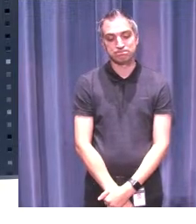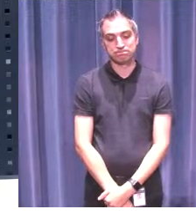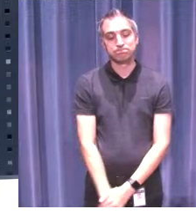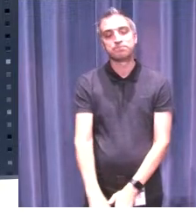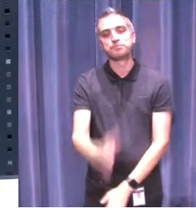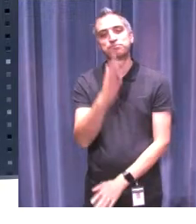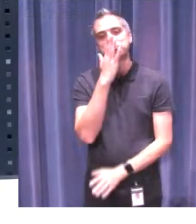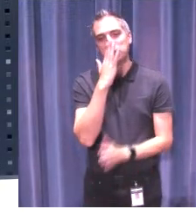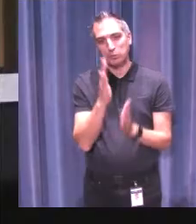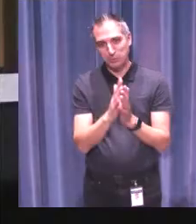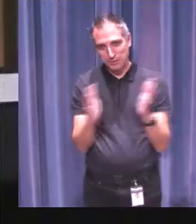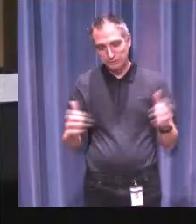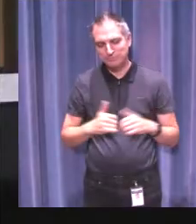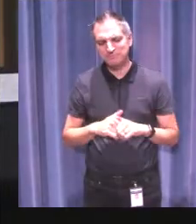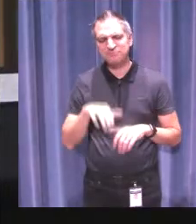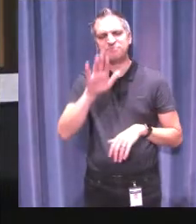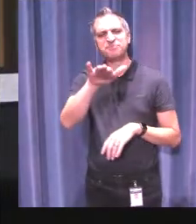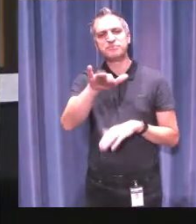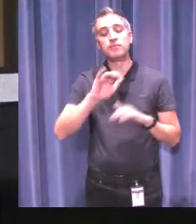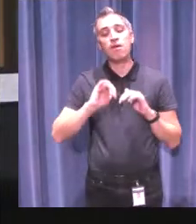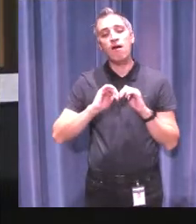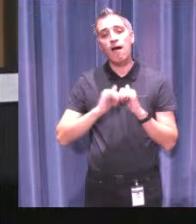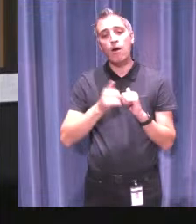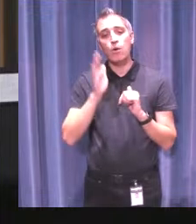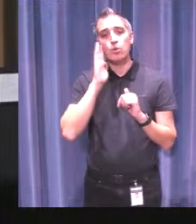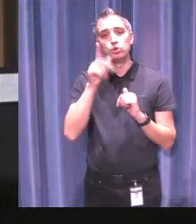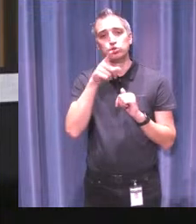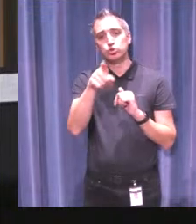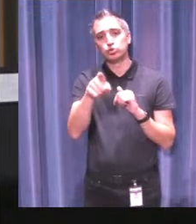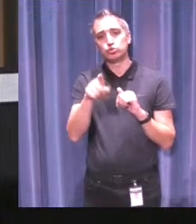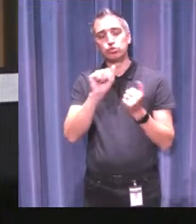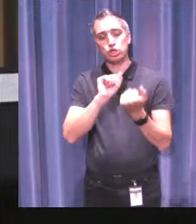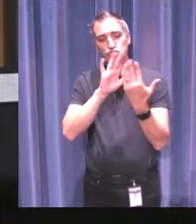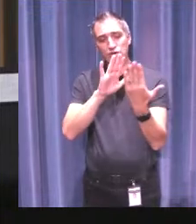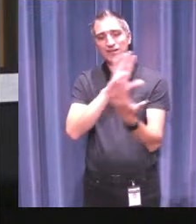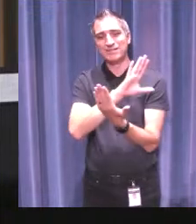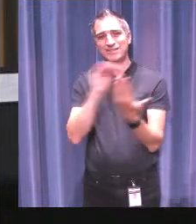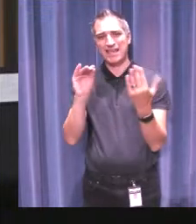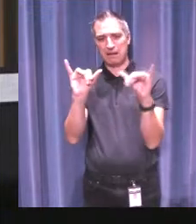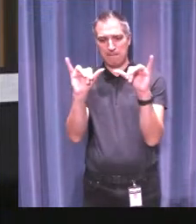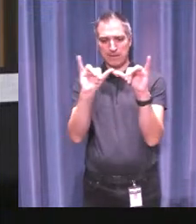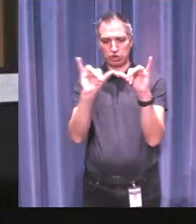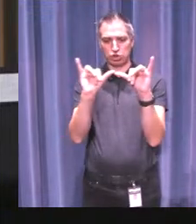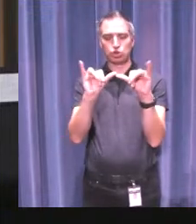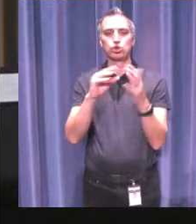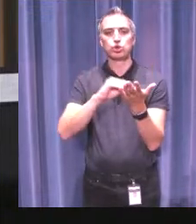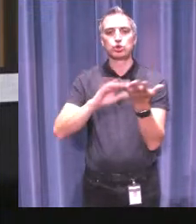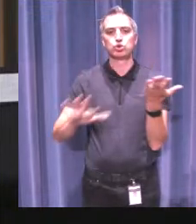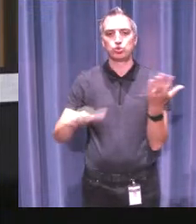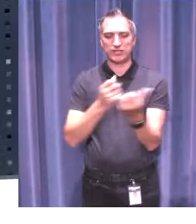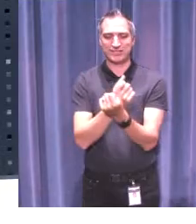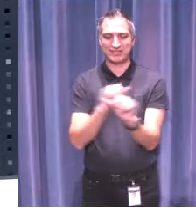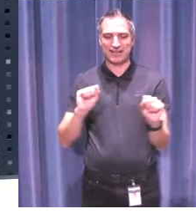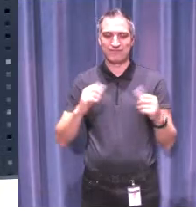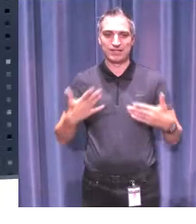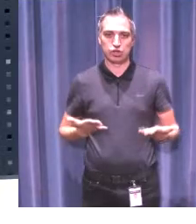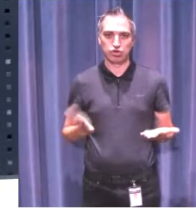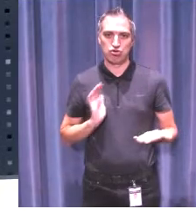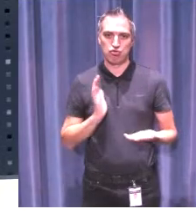How would you address and measure student and public safety on our campus? Very important